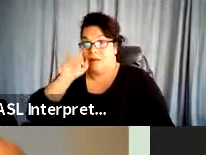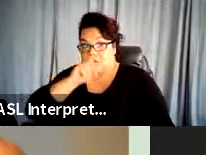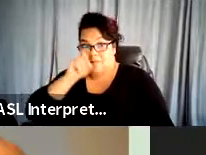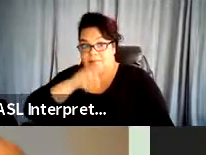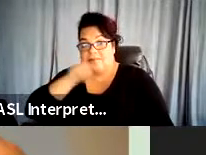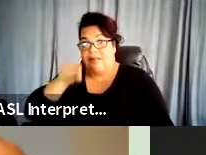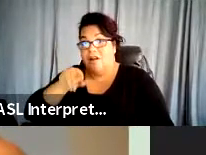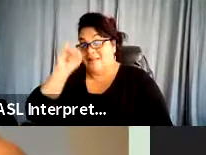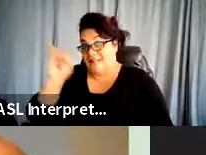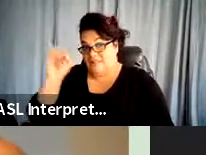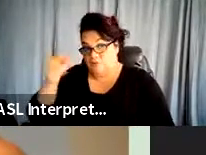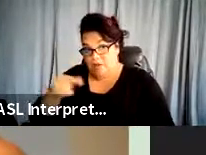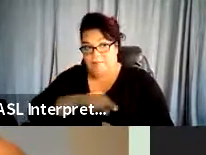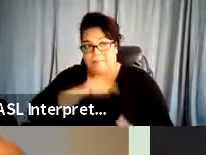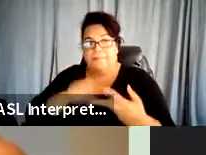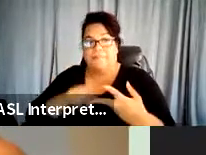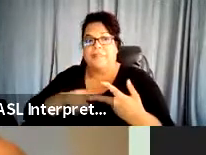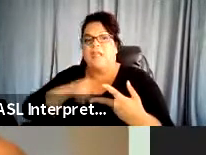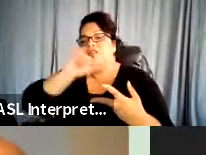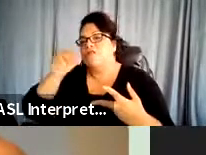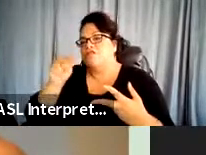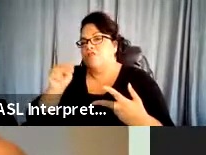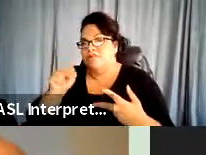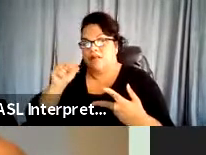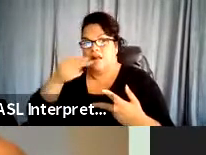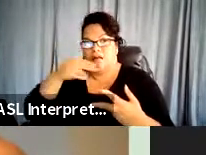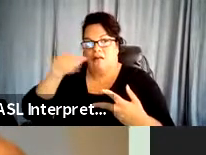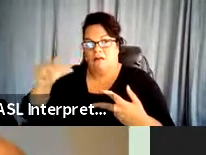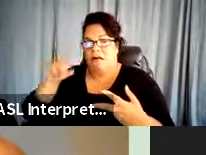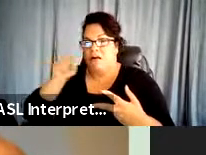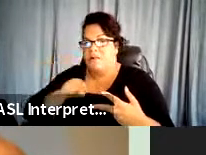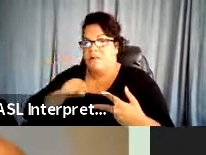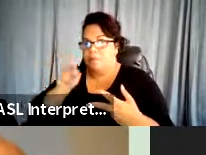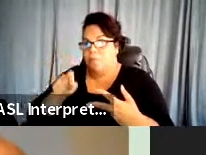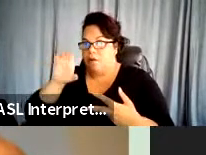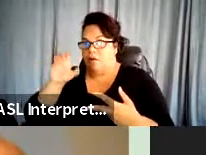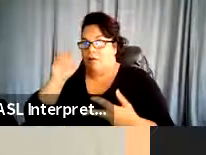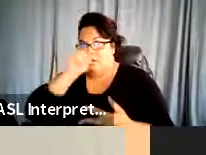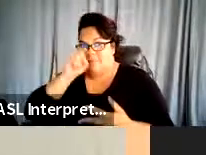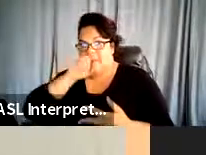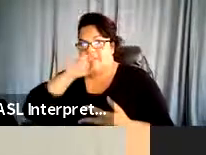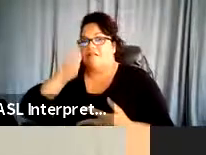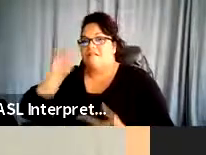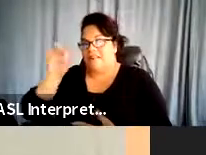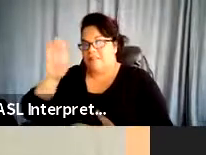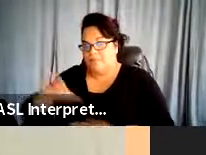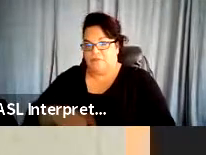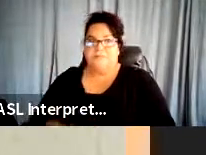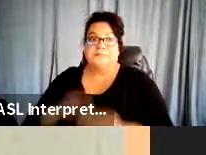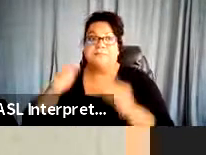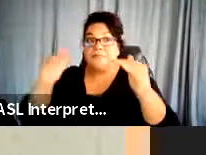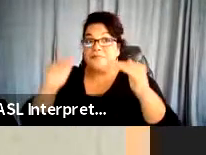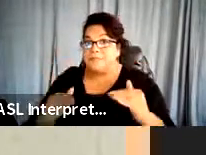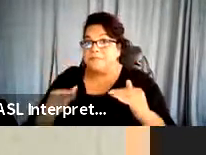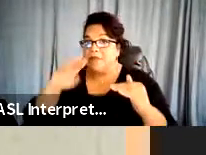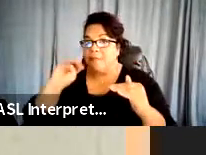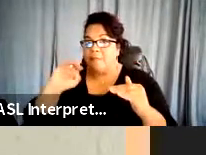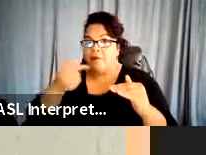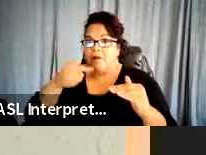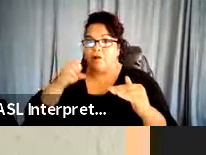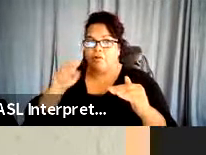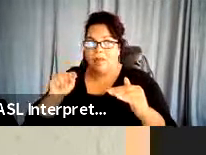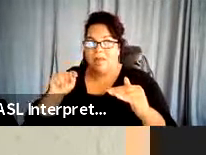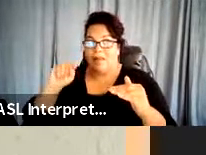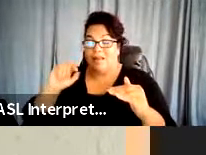JustinHall.Comics on Facebook. JustinHall.Comics Galvin is